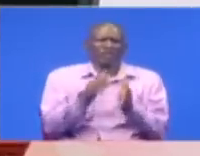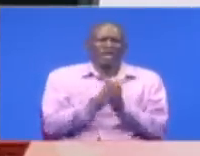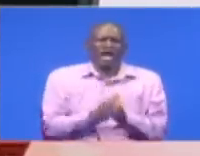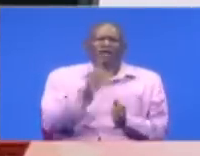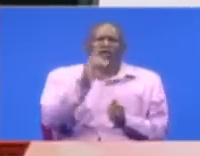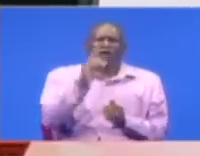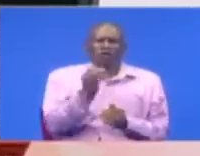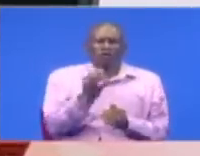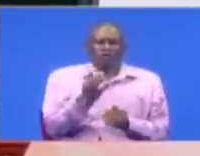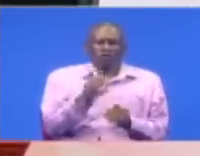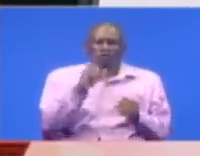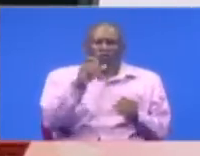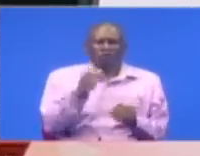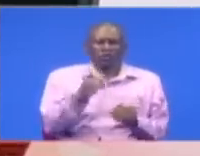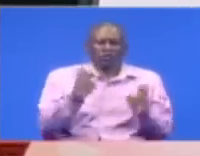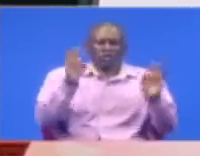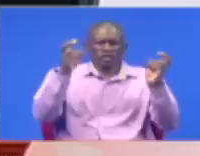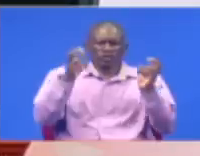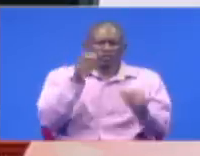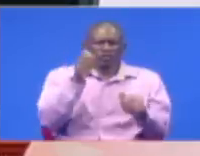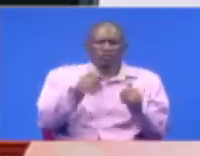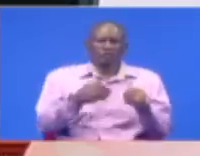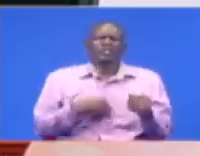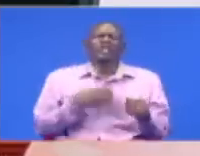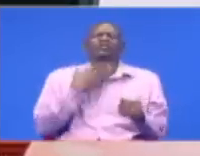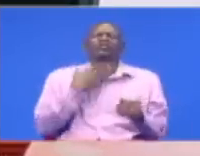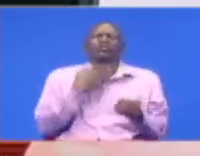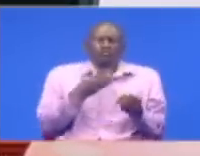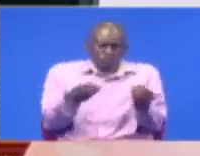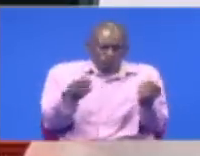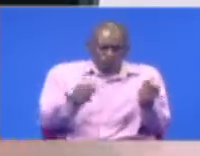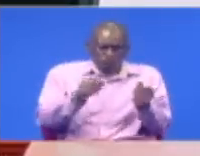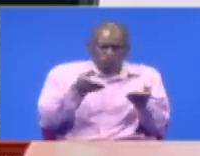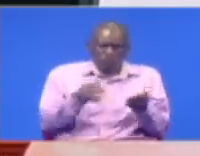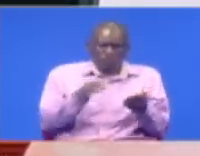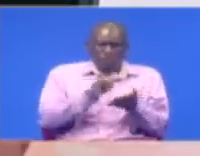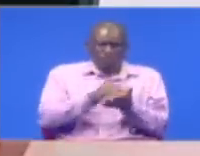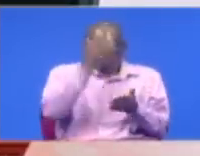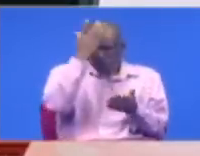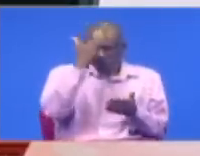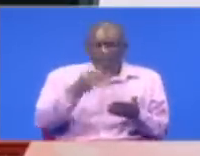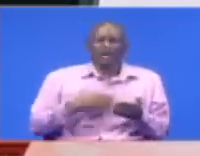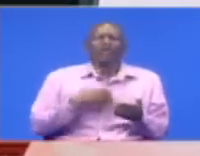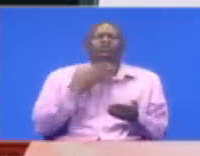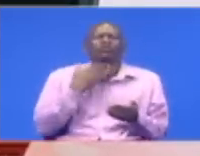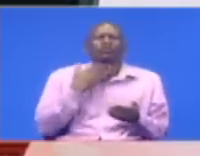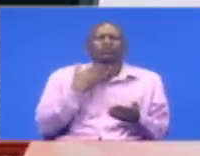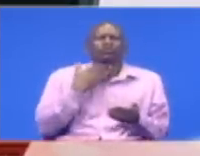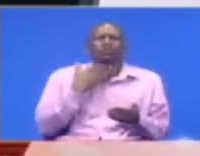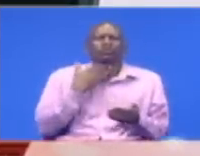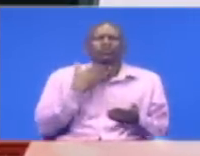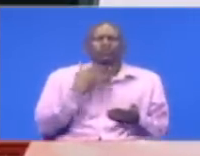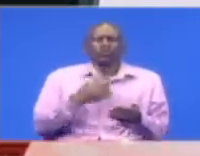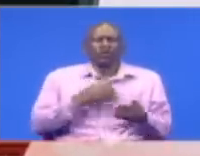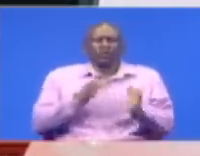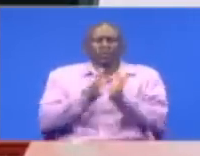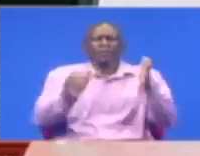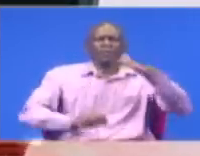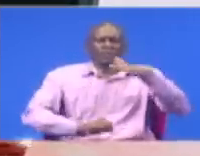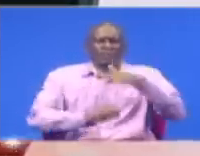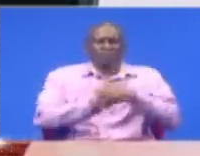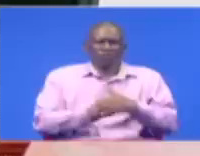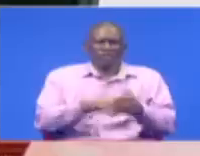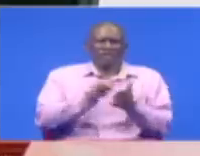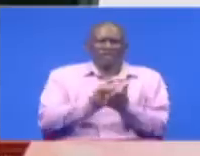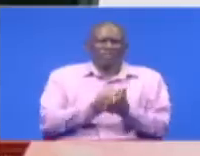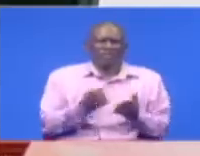of the issues that I would wish to deal with, and that is why I would wish to gain public support, is that